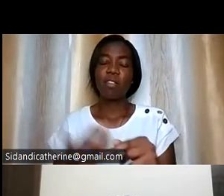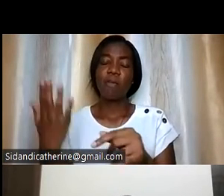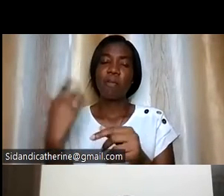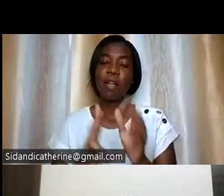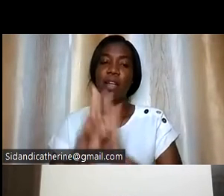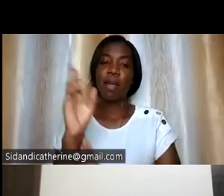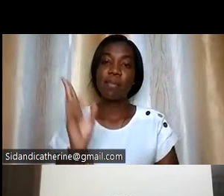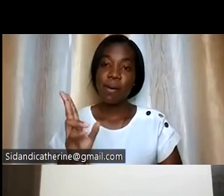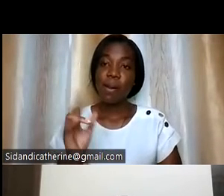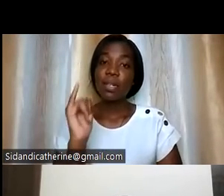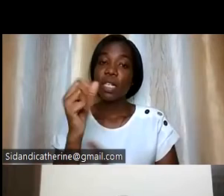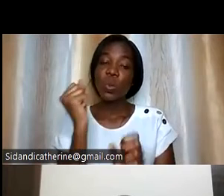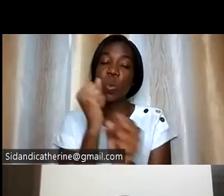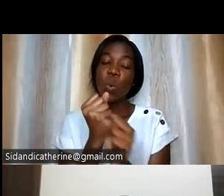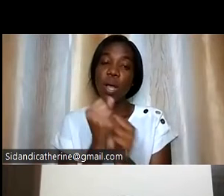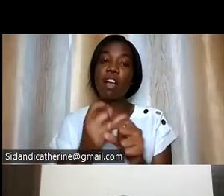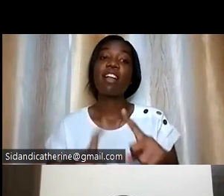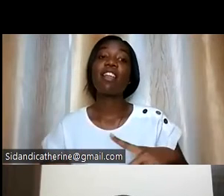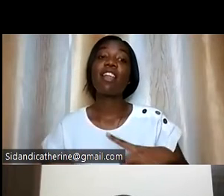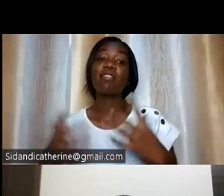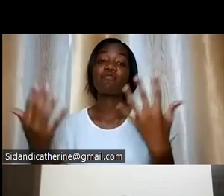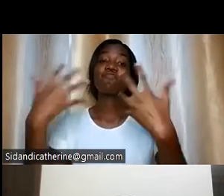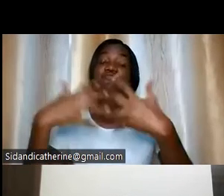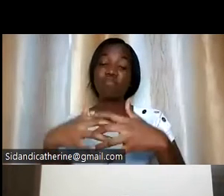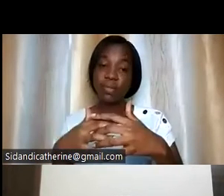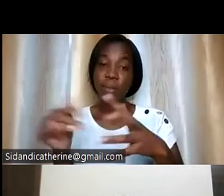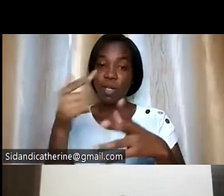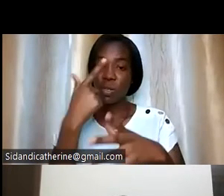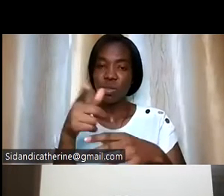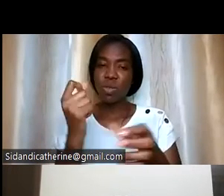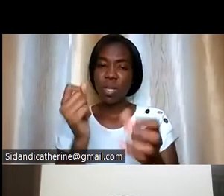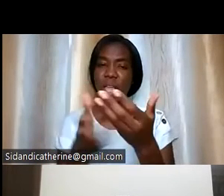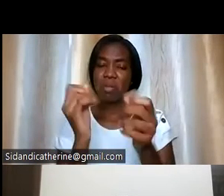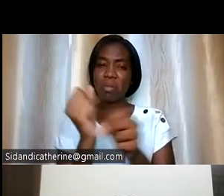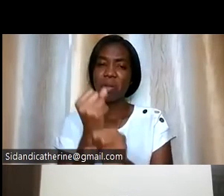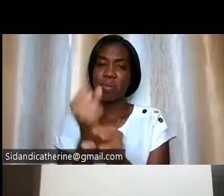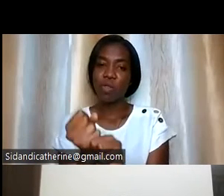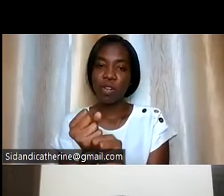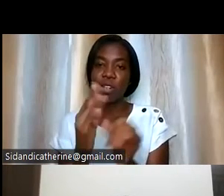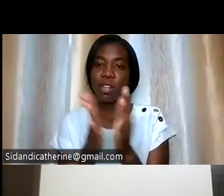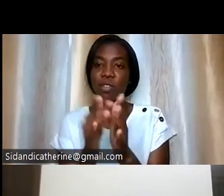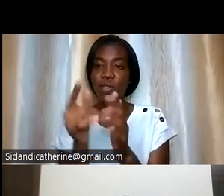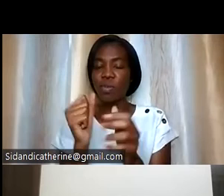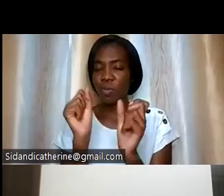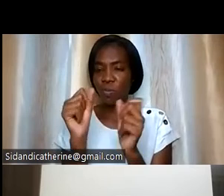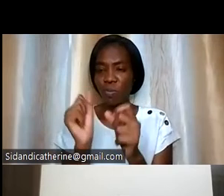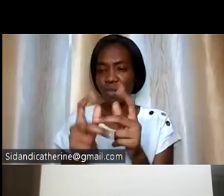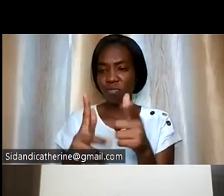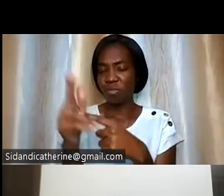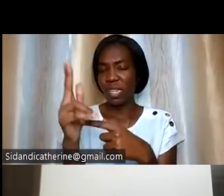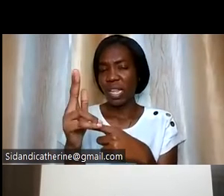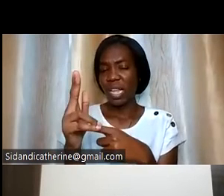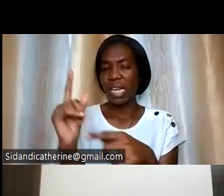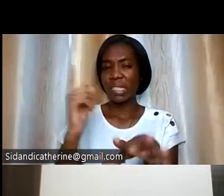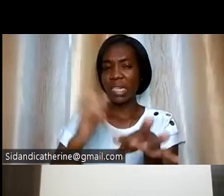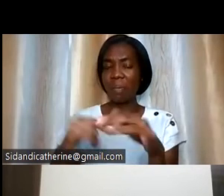is work-life integration, because you can't help it. And then also have cut-off timelines when you'll be off